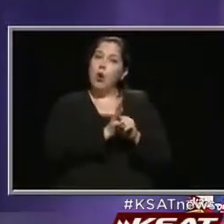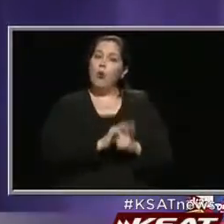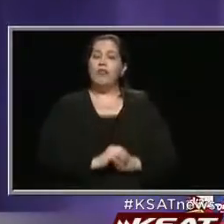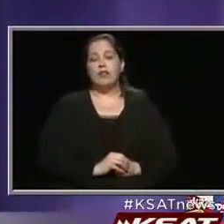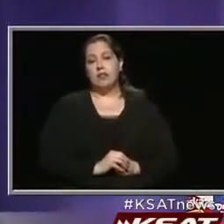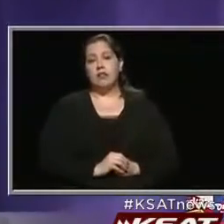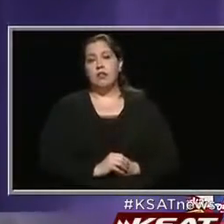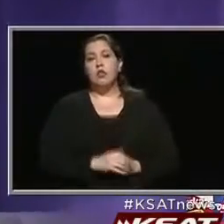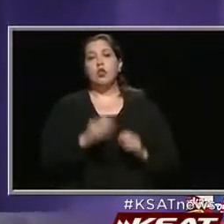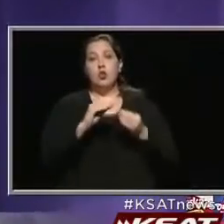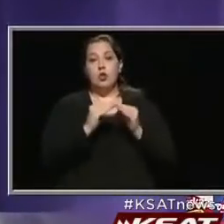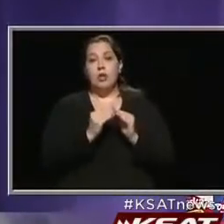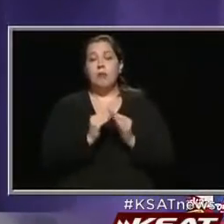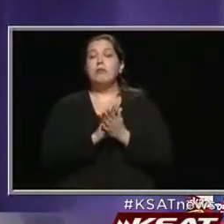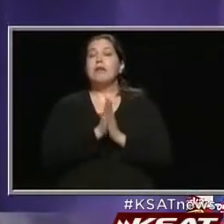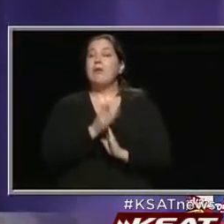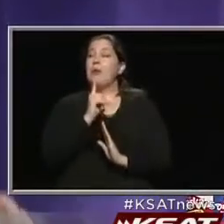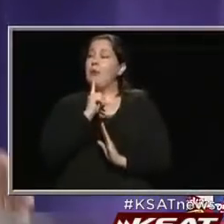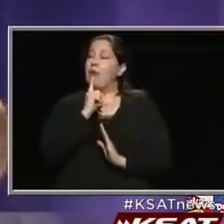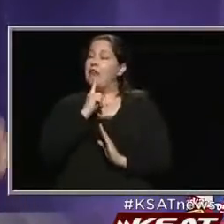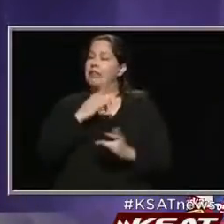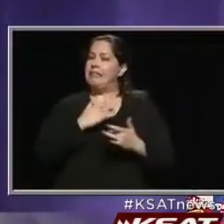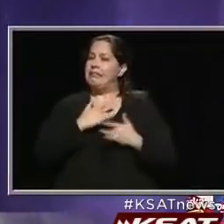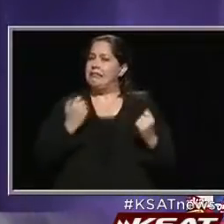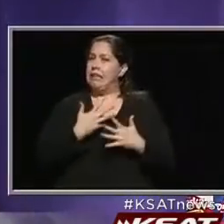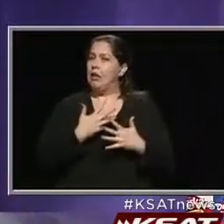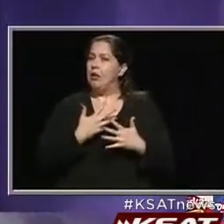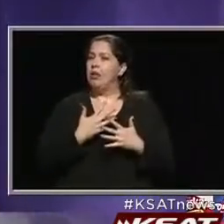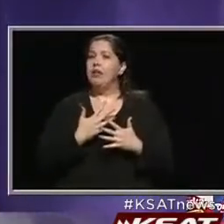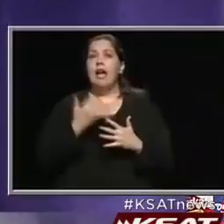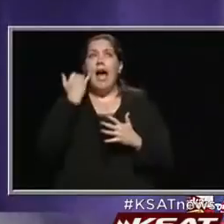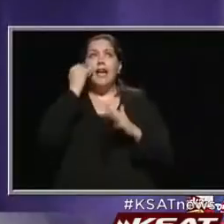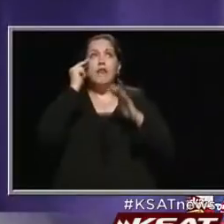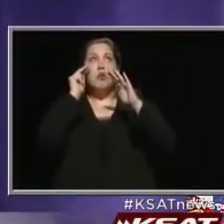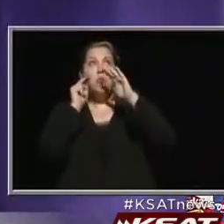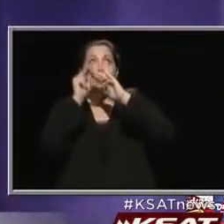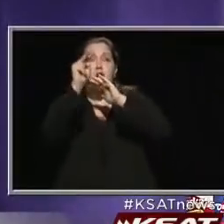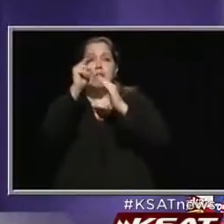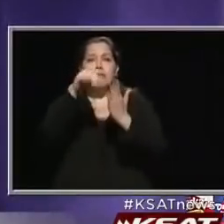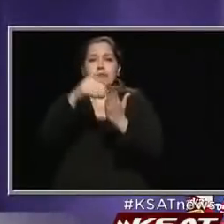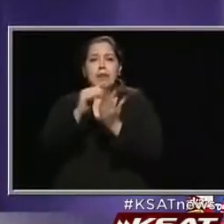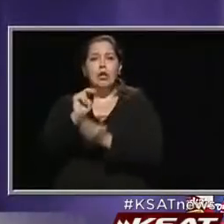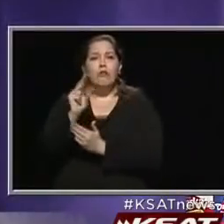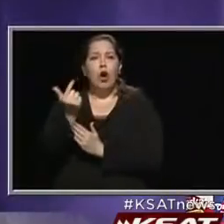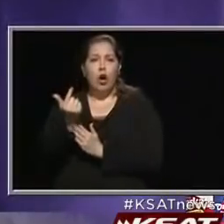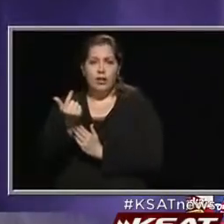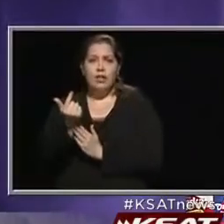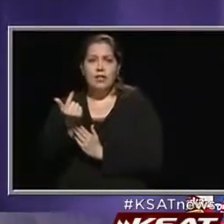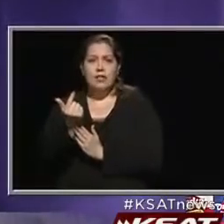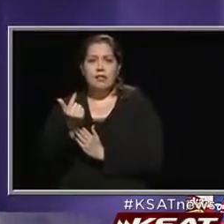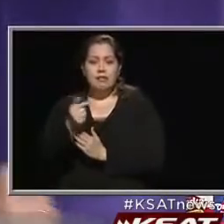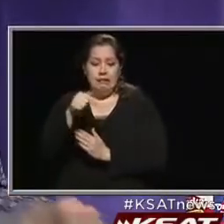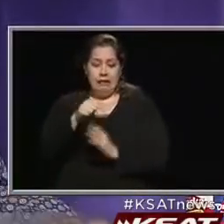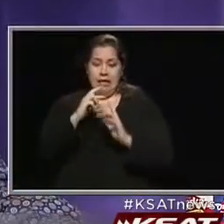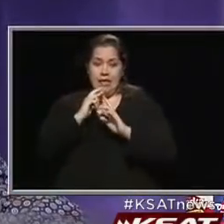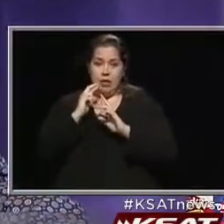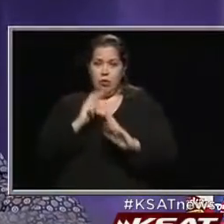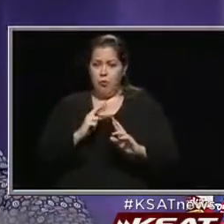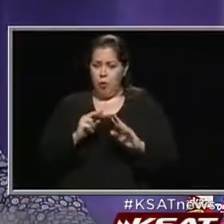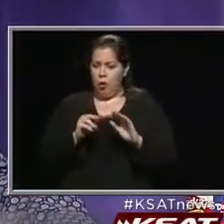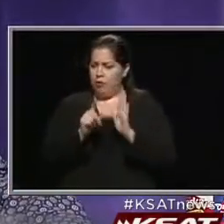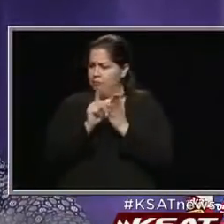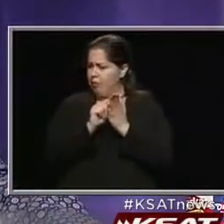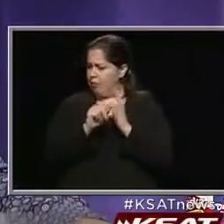those numbers are getting very alarming. And if you project it out, say to mid-August, this report came out, I